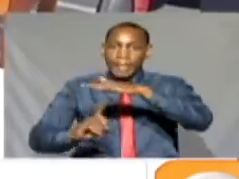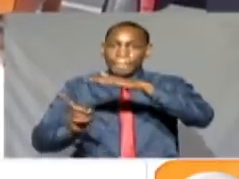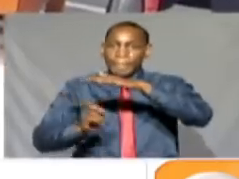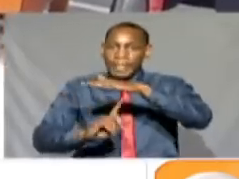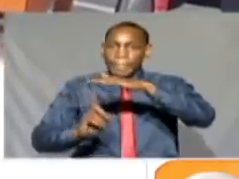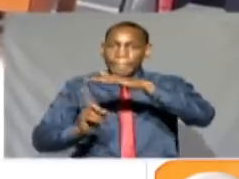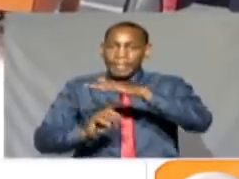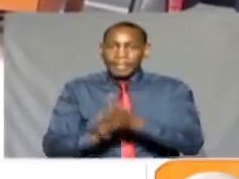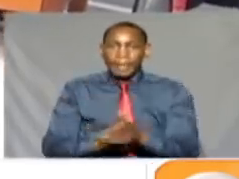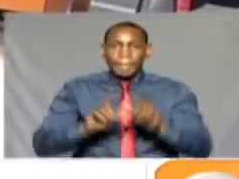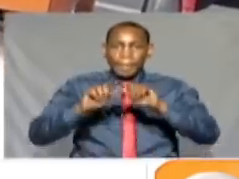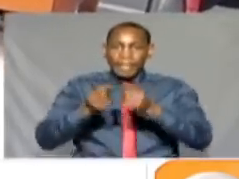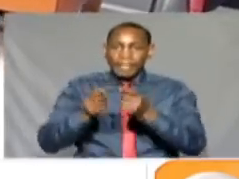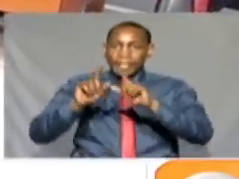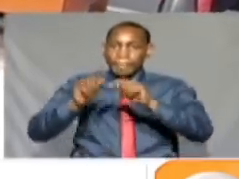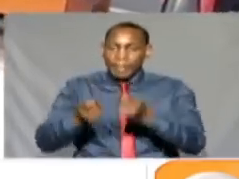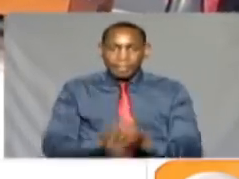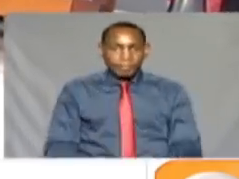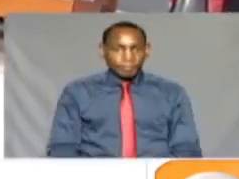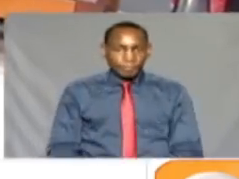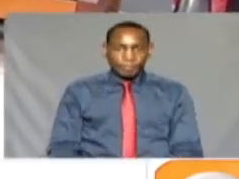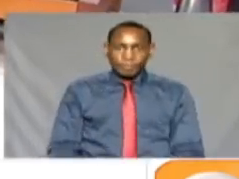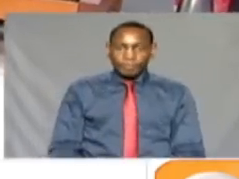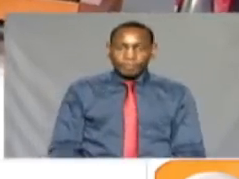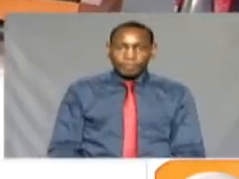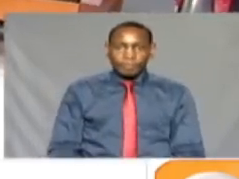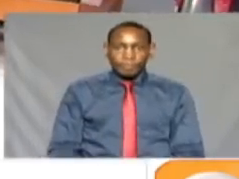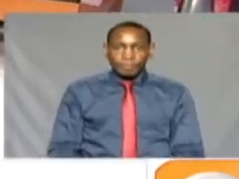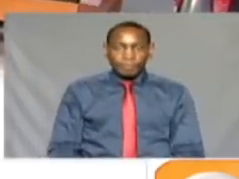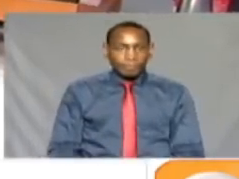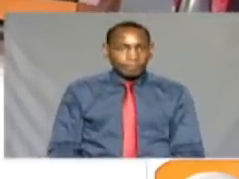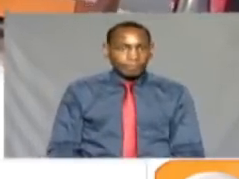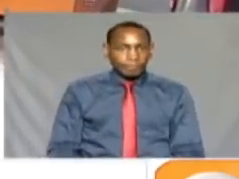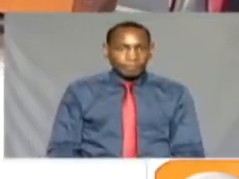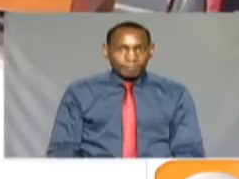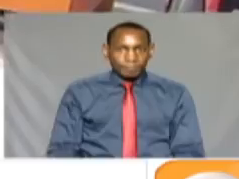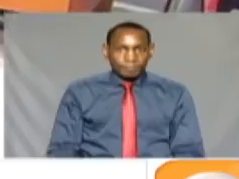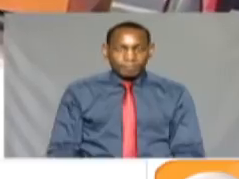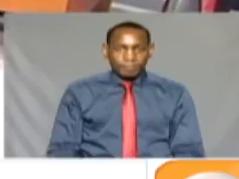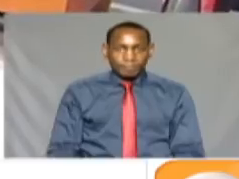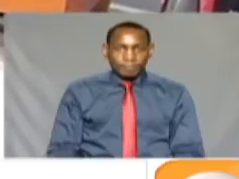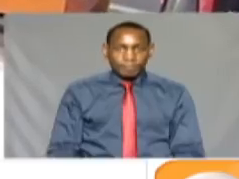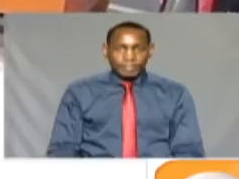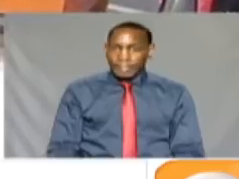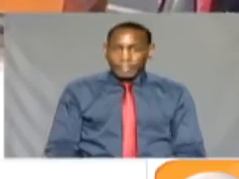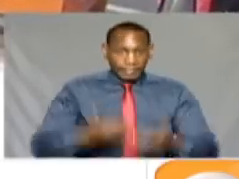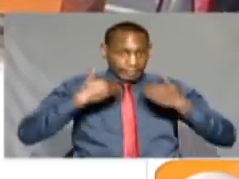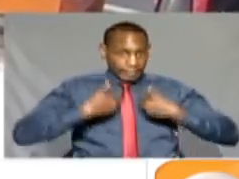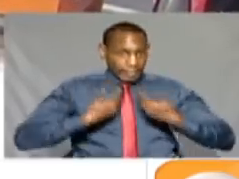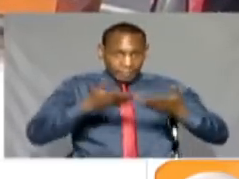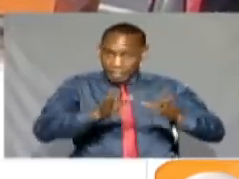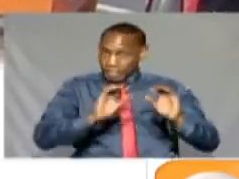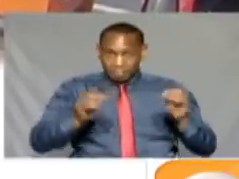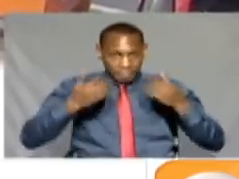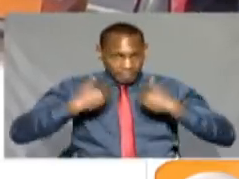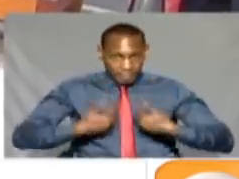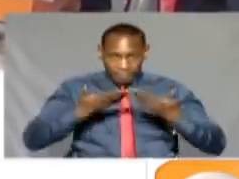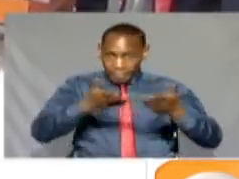In the instance of officer president of the special program. Oyo ni ujinga mtu mizi kwa hapo. Mizi kwa hapo.